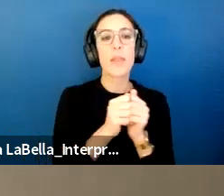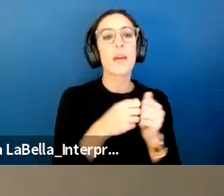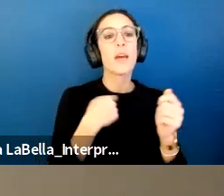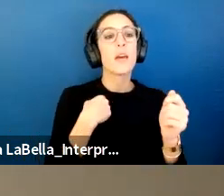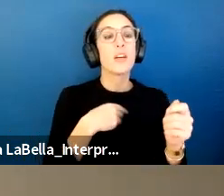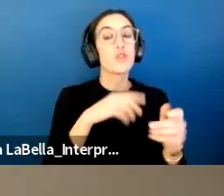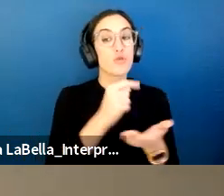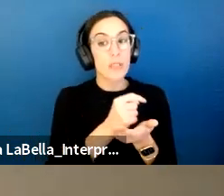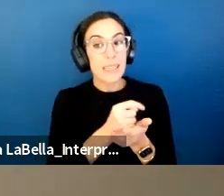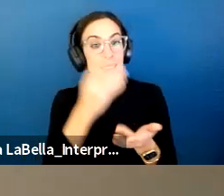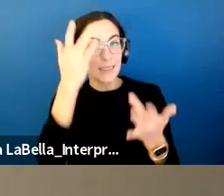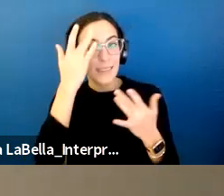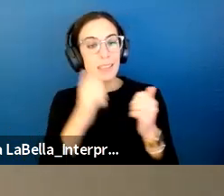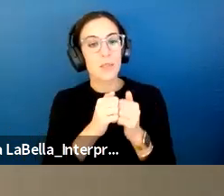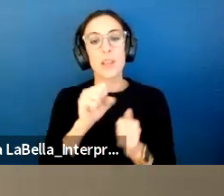editing.